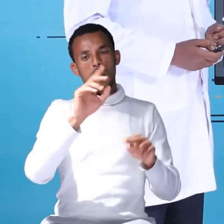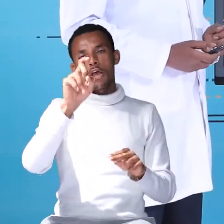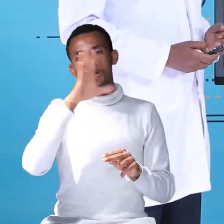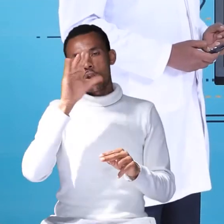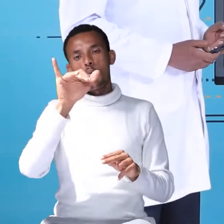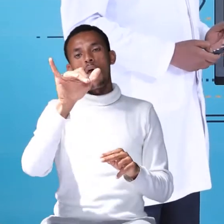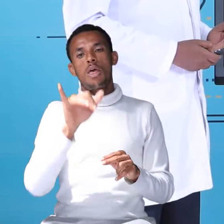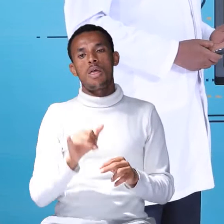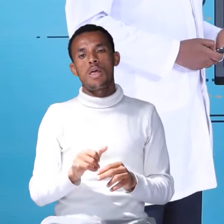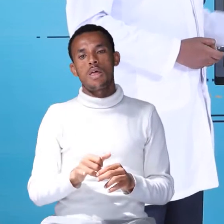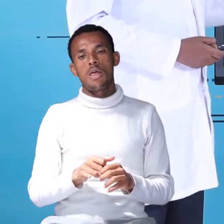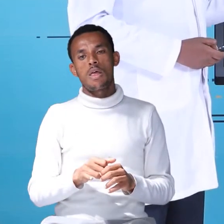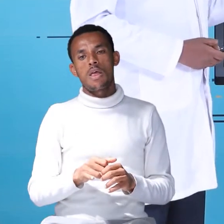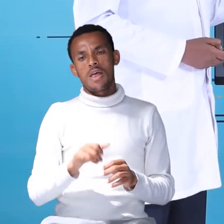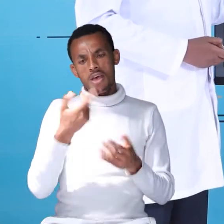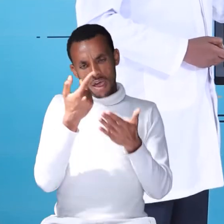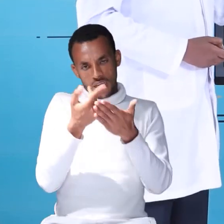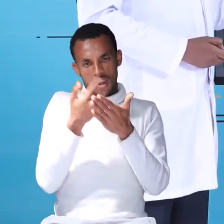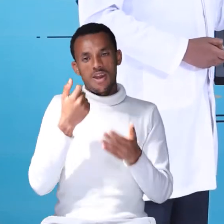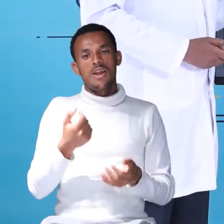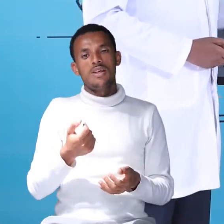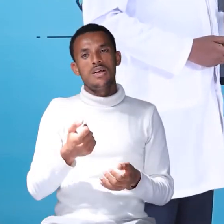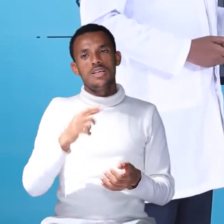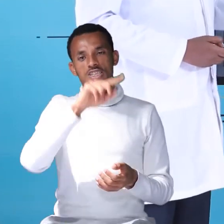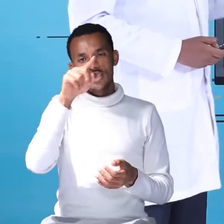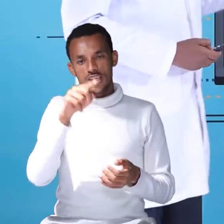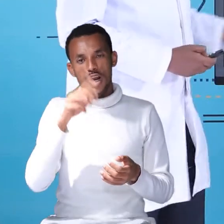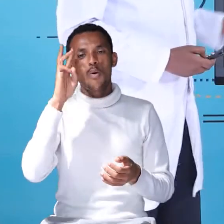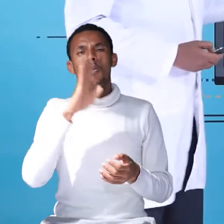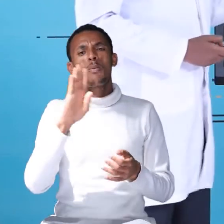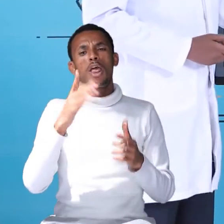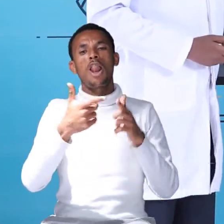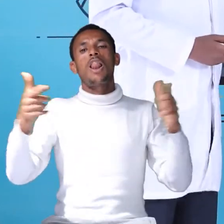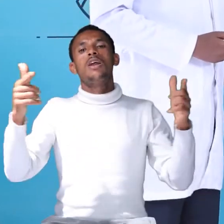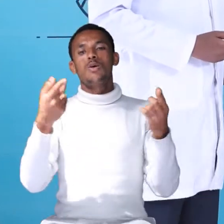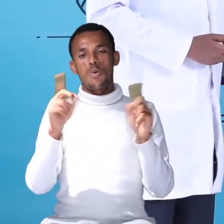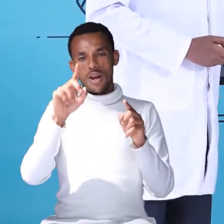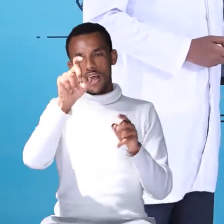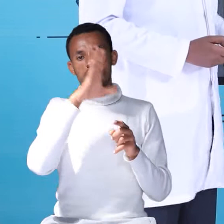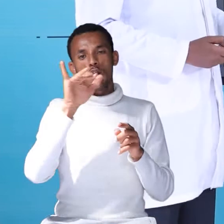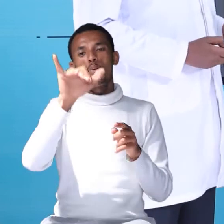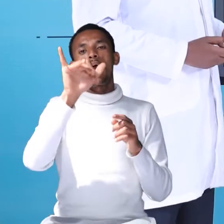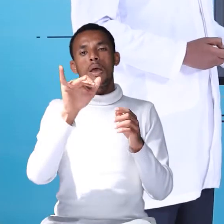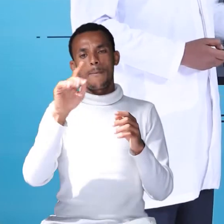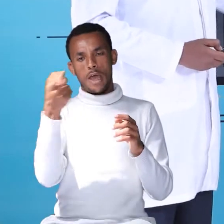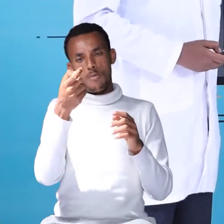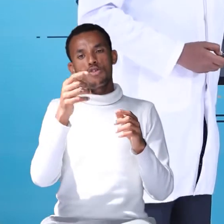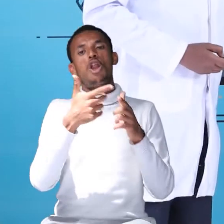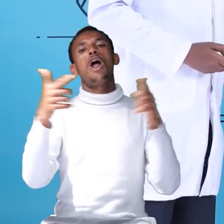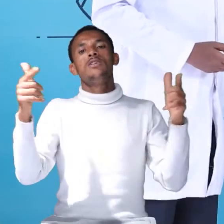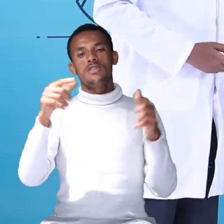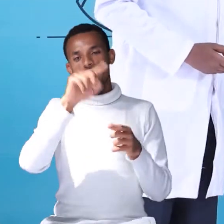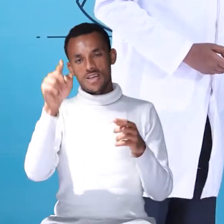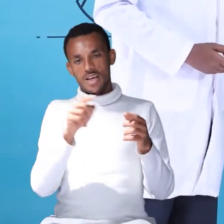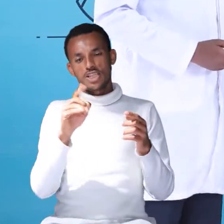y. And here, z will be large when x and y also becomes larger. So z